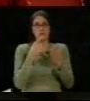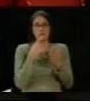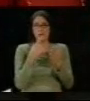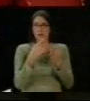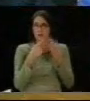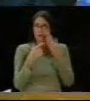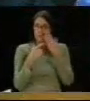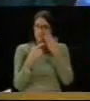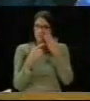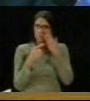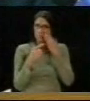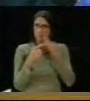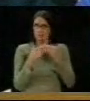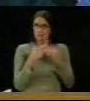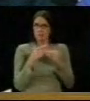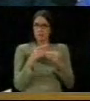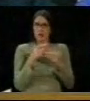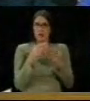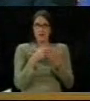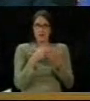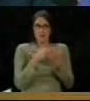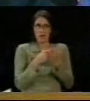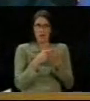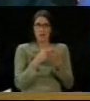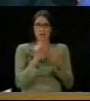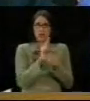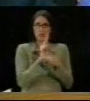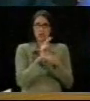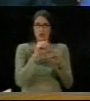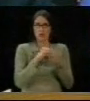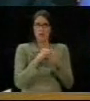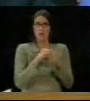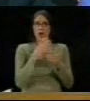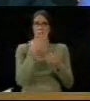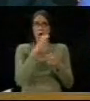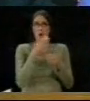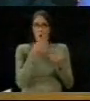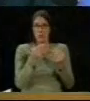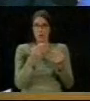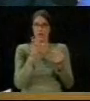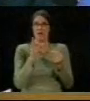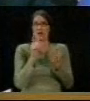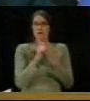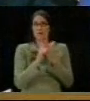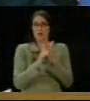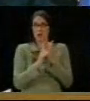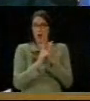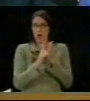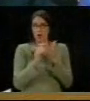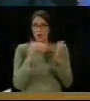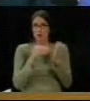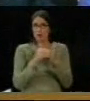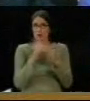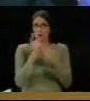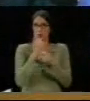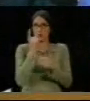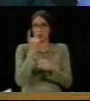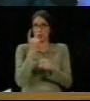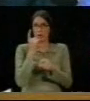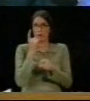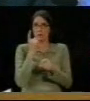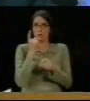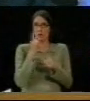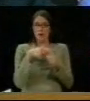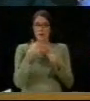a property that is a very hot property. Should the lawsuit prevail, then you lost nothing, because you should be able to turn it